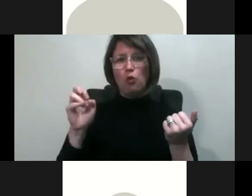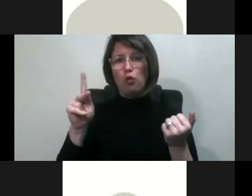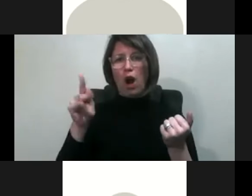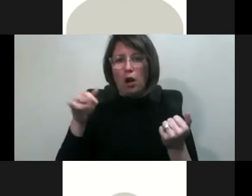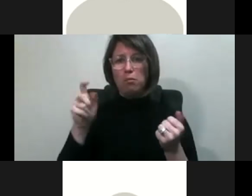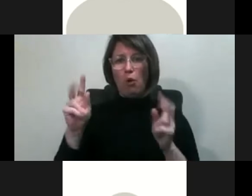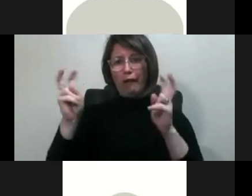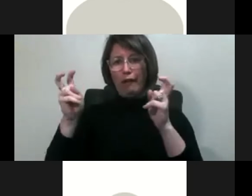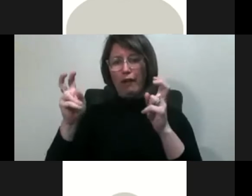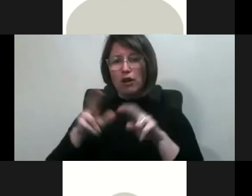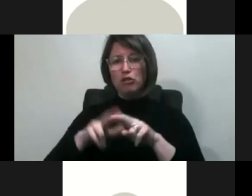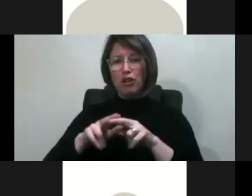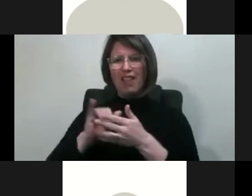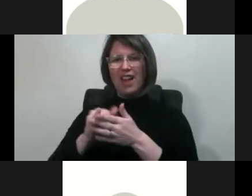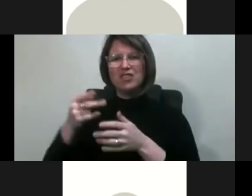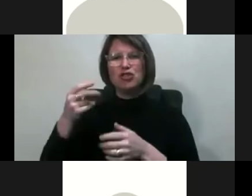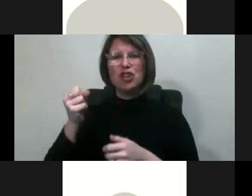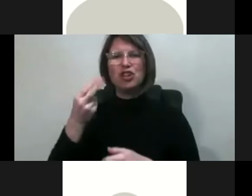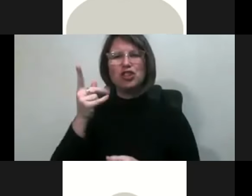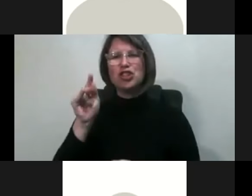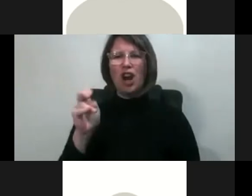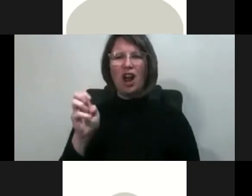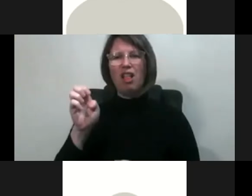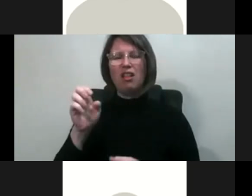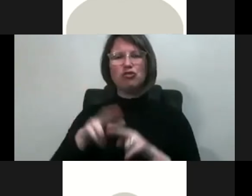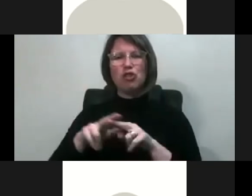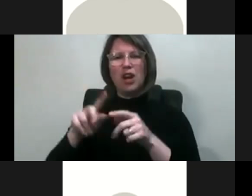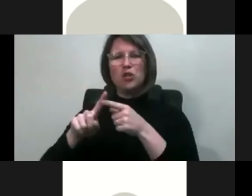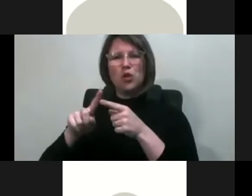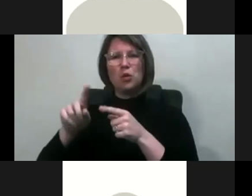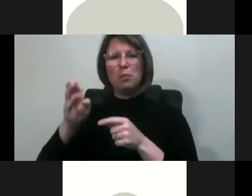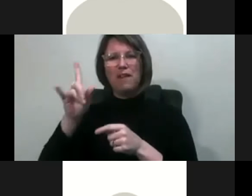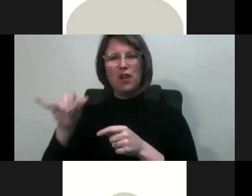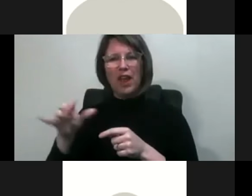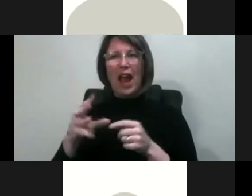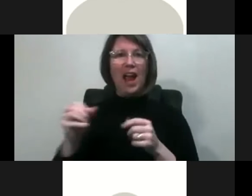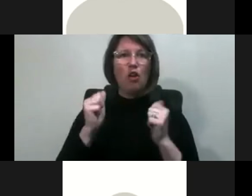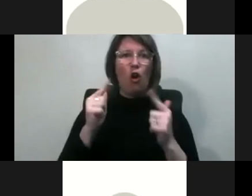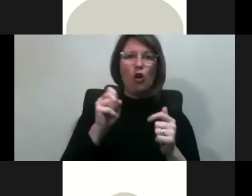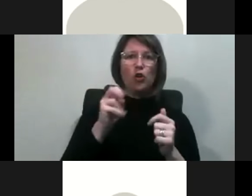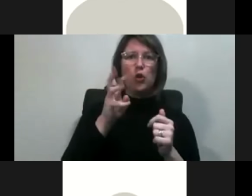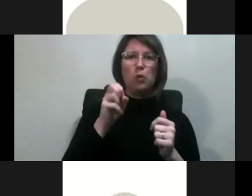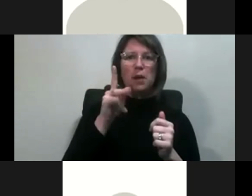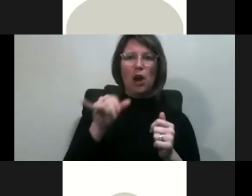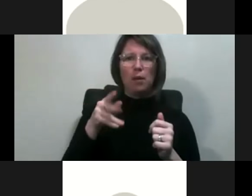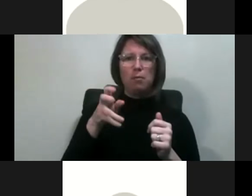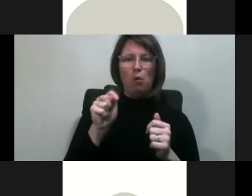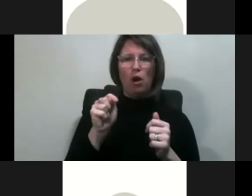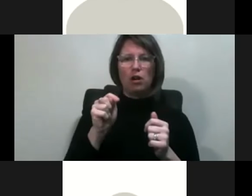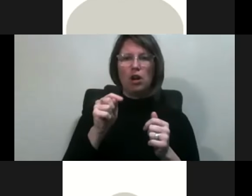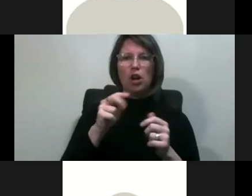essentially a shuttle train to Beverly, in addition to all of the Newburyport trains that already make all of those stops between North Station and